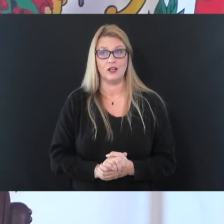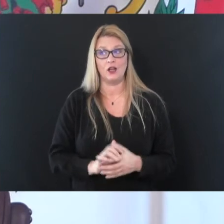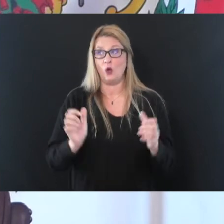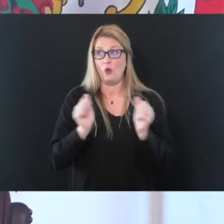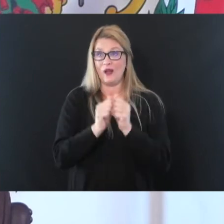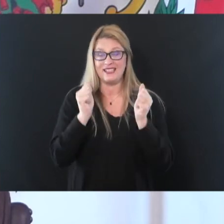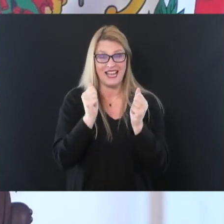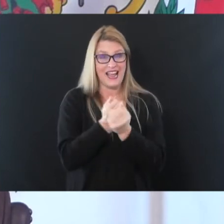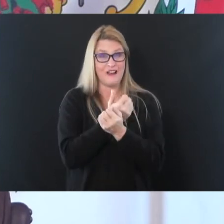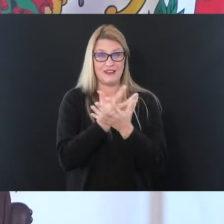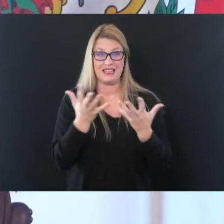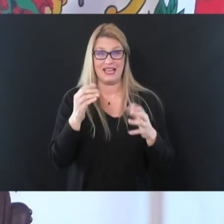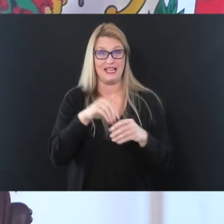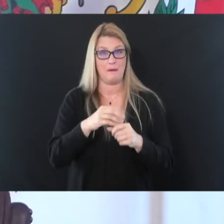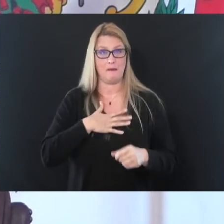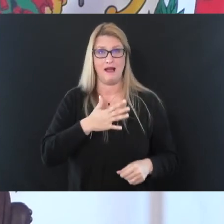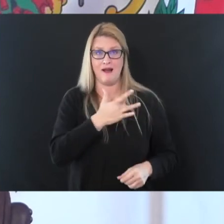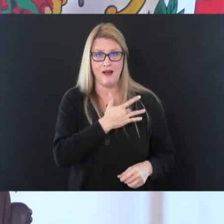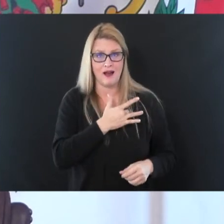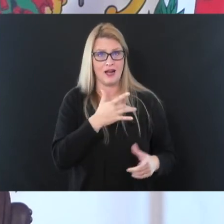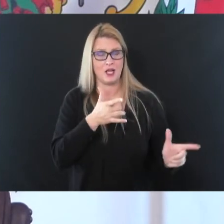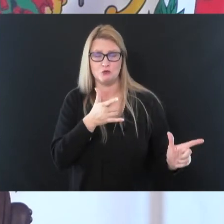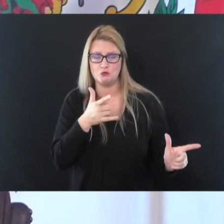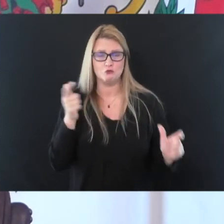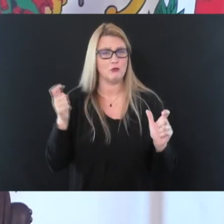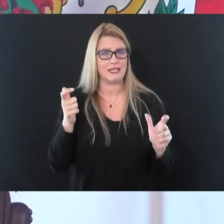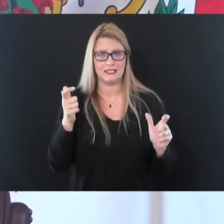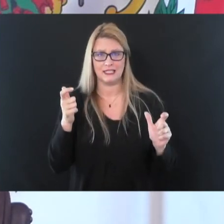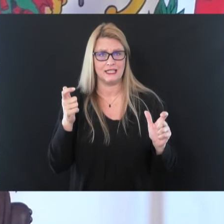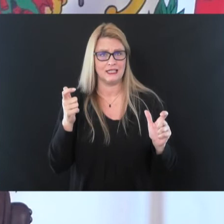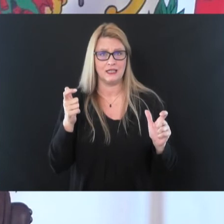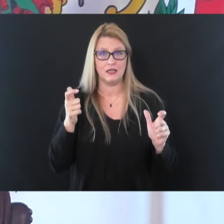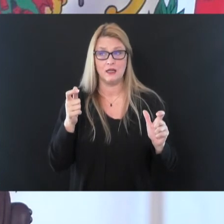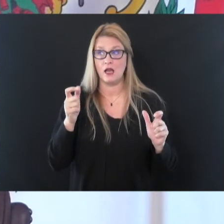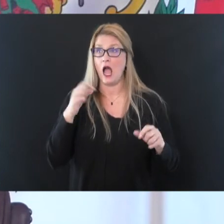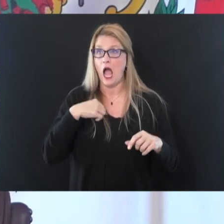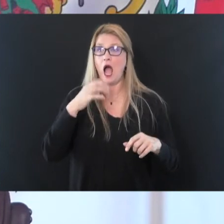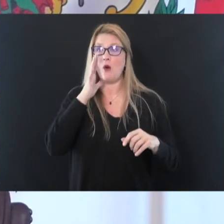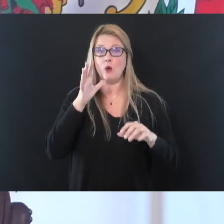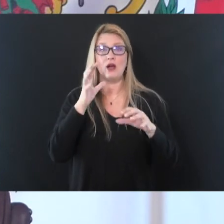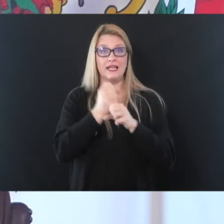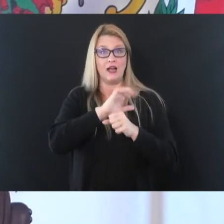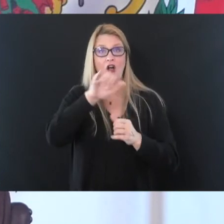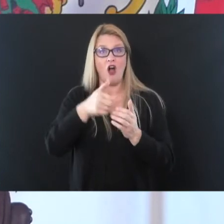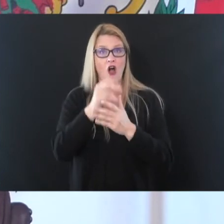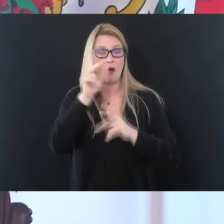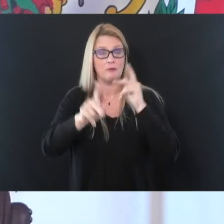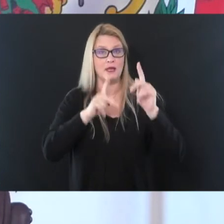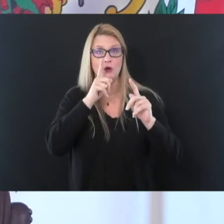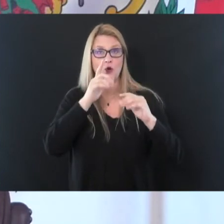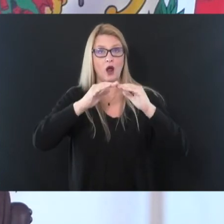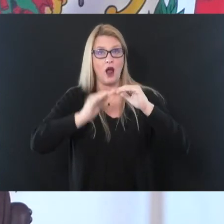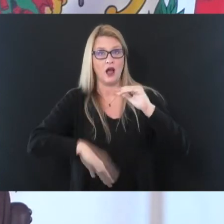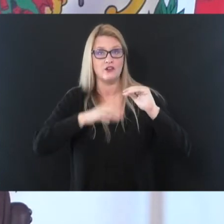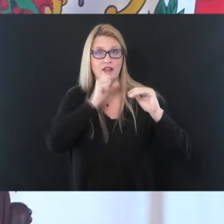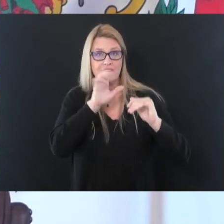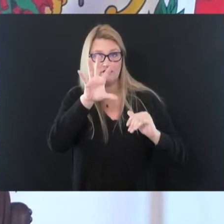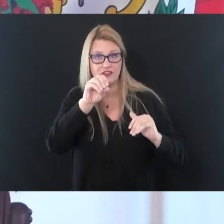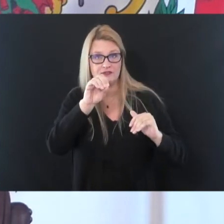in me, as quickly as I can get back and get all those under 50 and all those that declined that were above